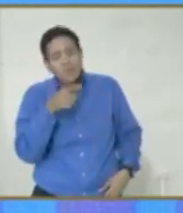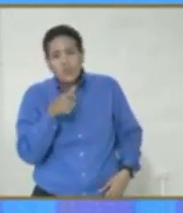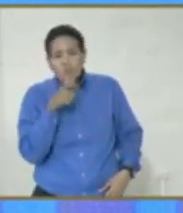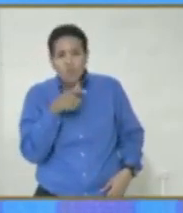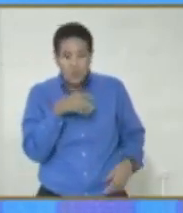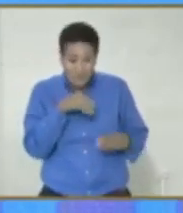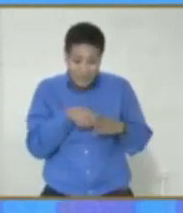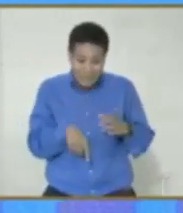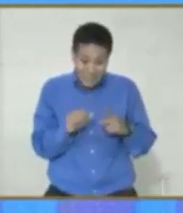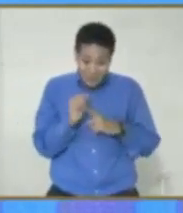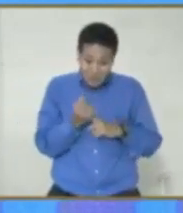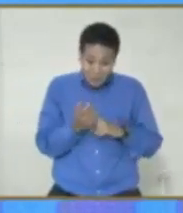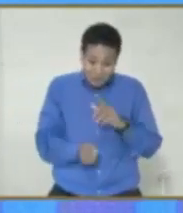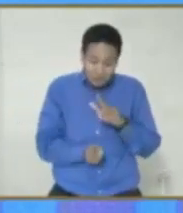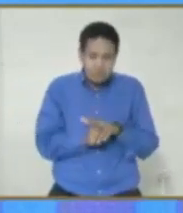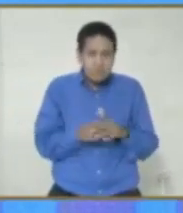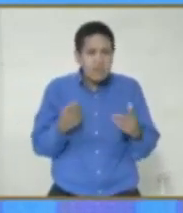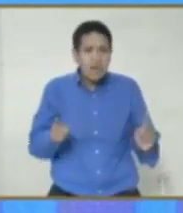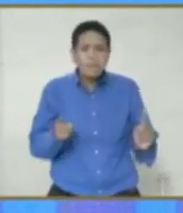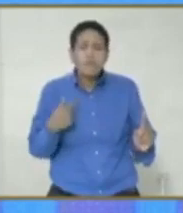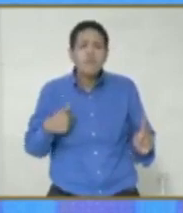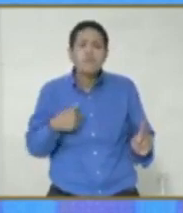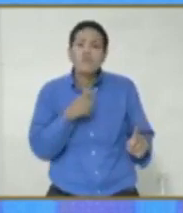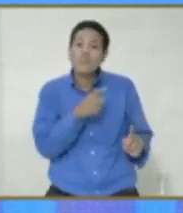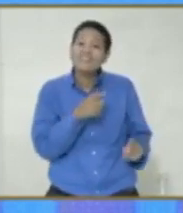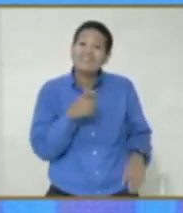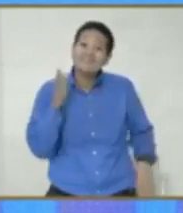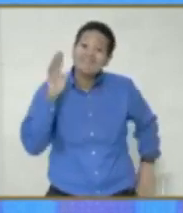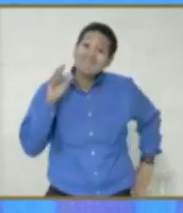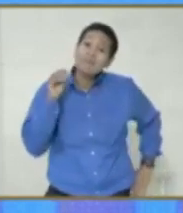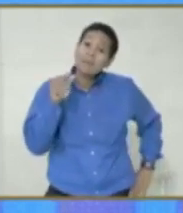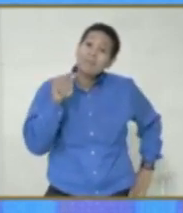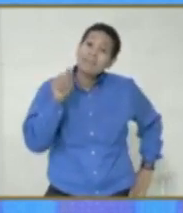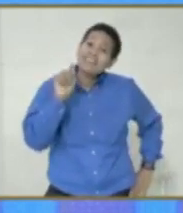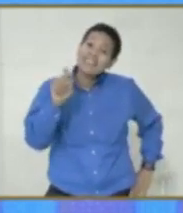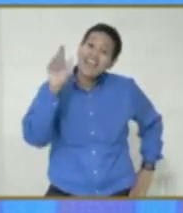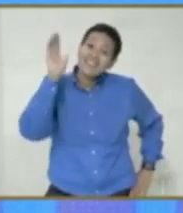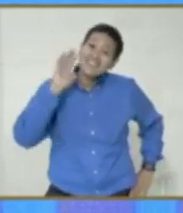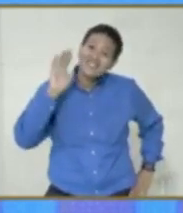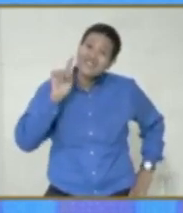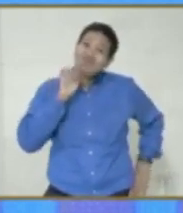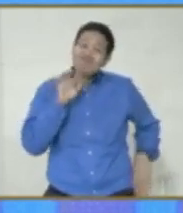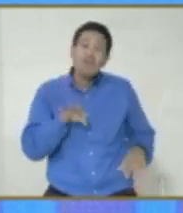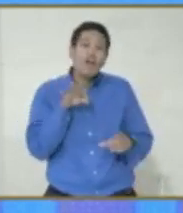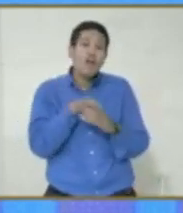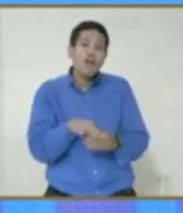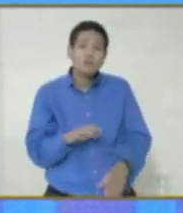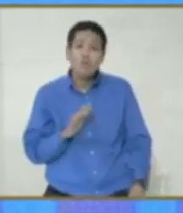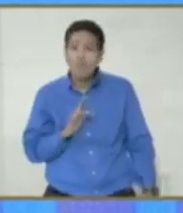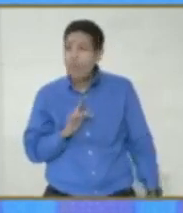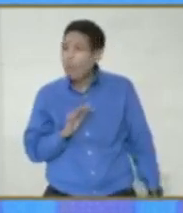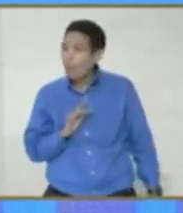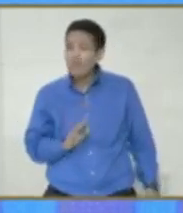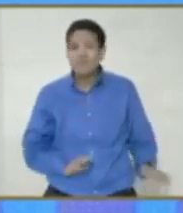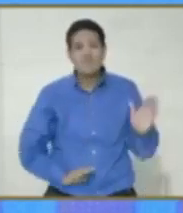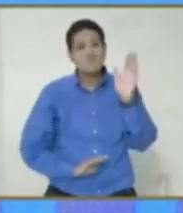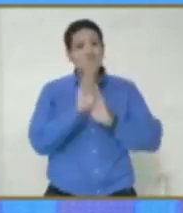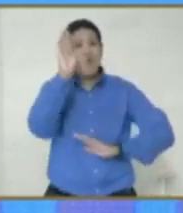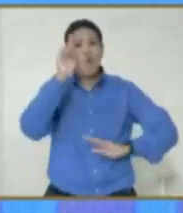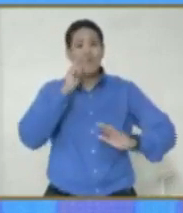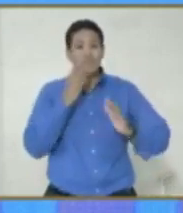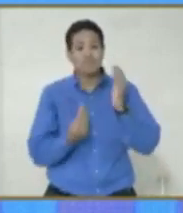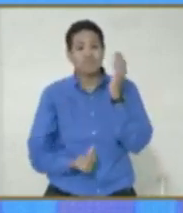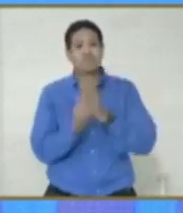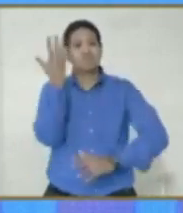this situation were once taxpayers, contribute significantly to the growth and